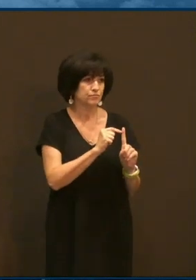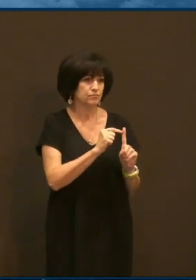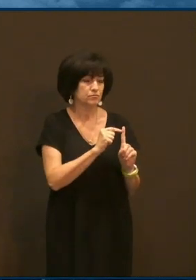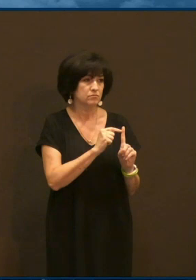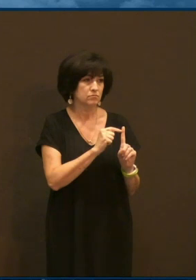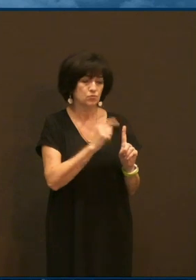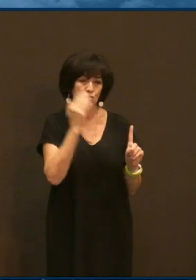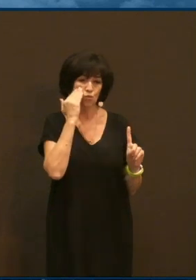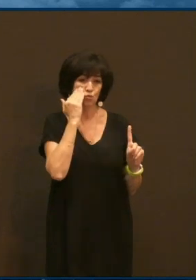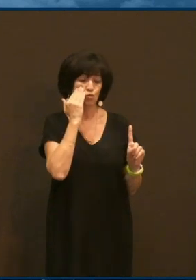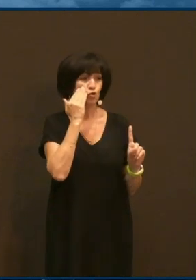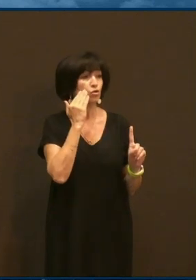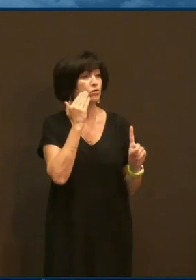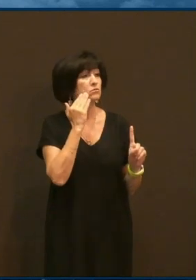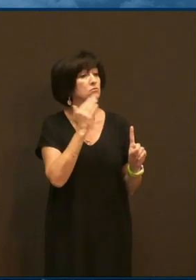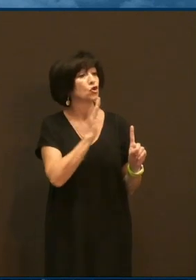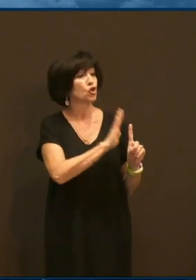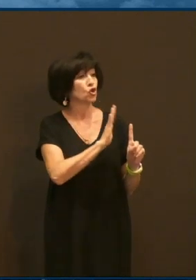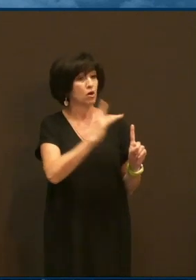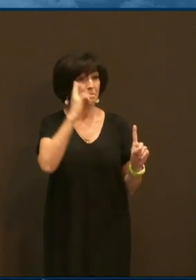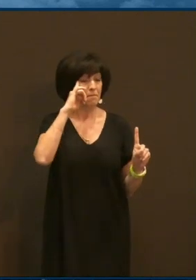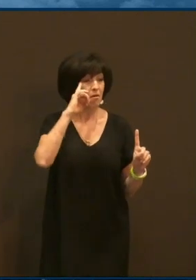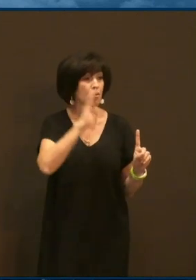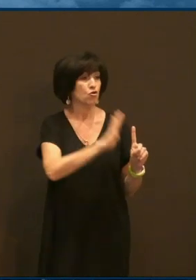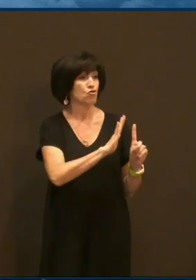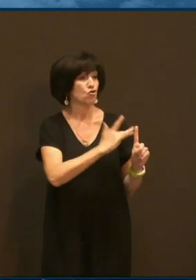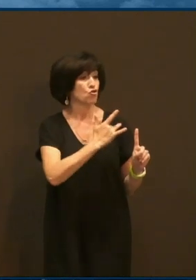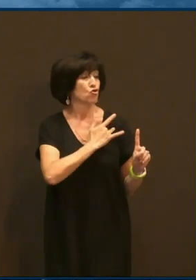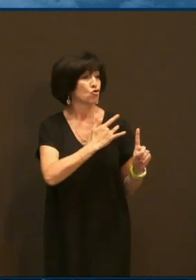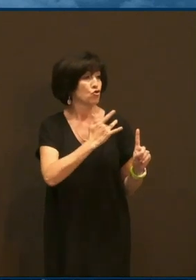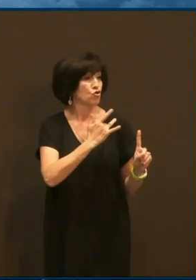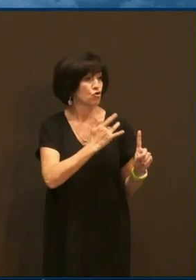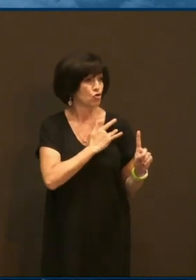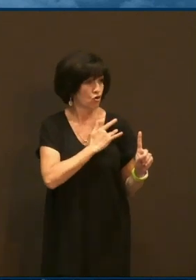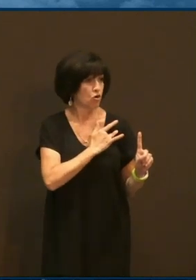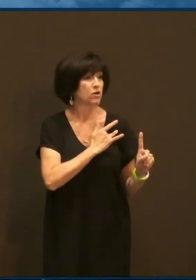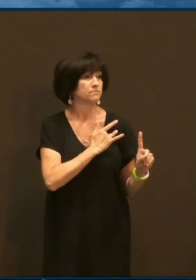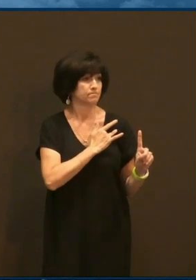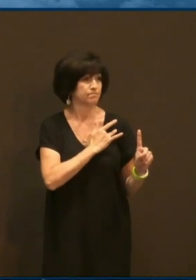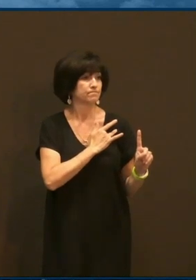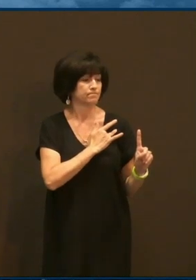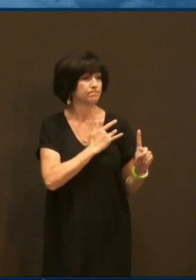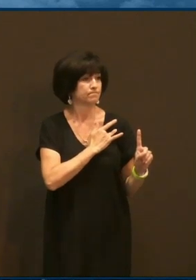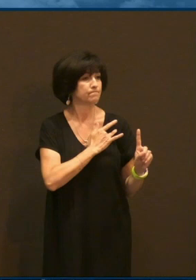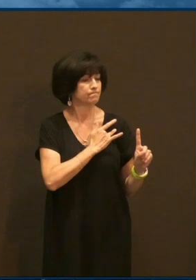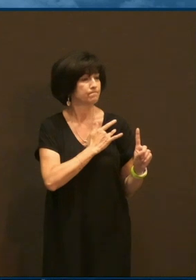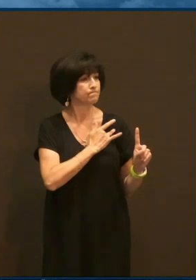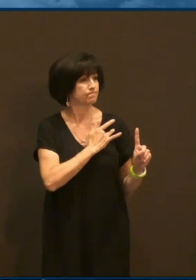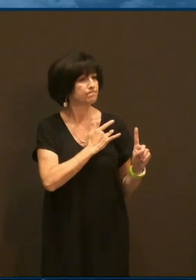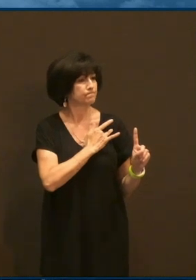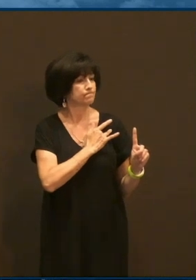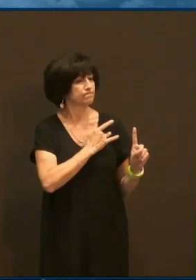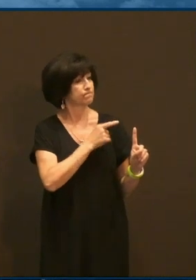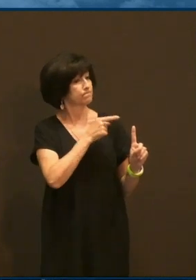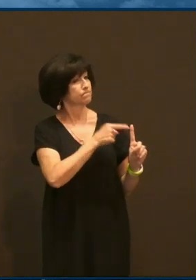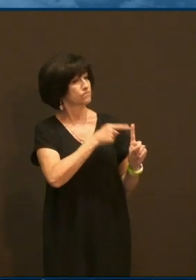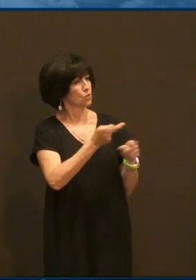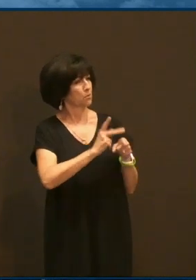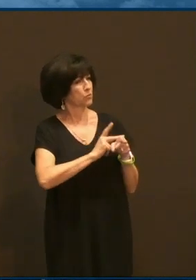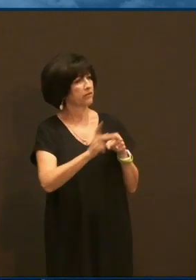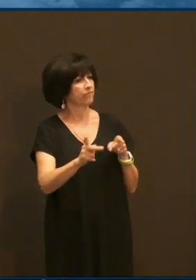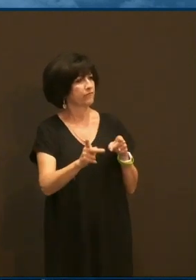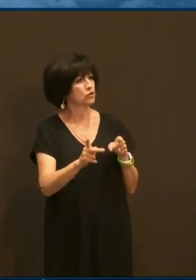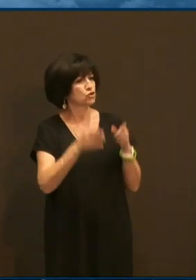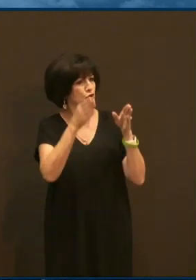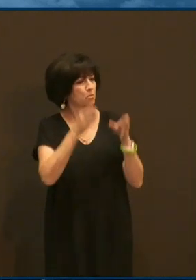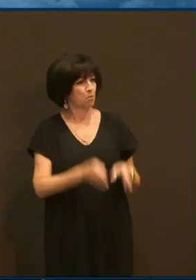heart, I know her mind, I know her in a deep kind of way as a professional